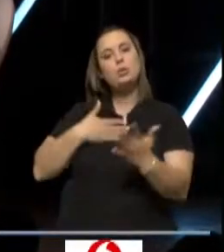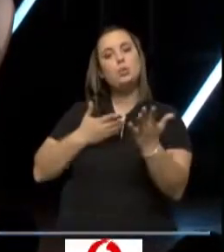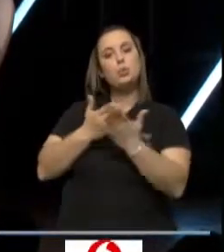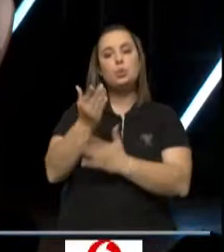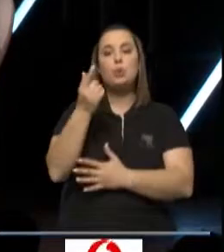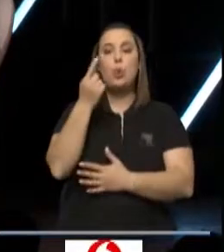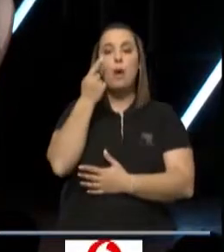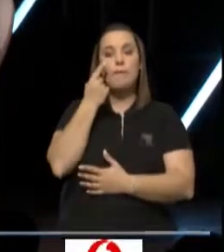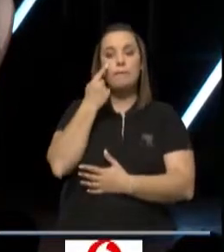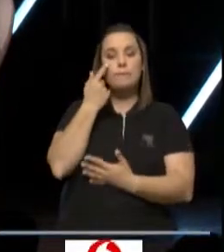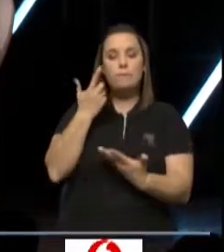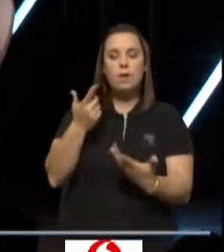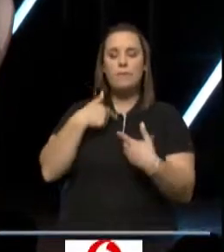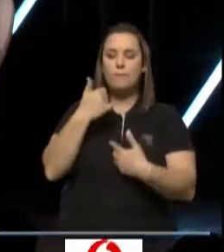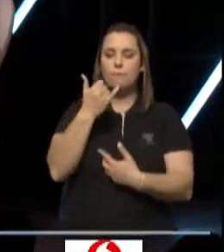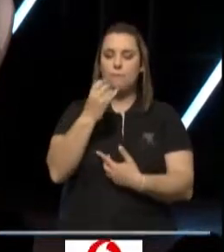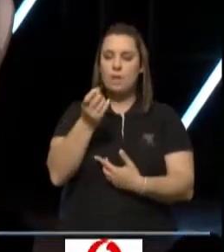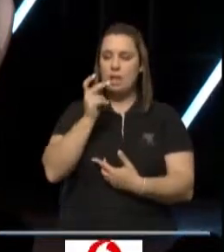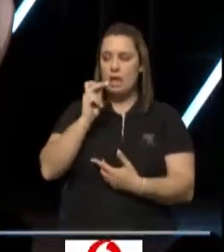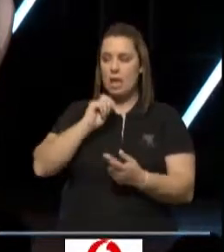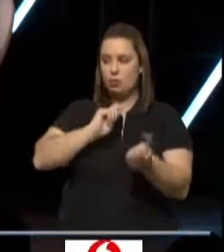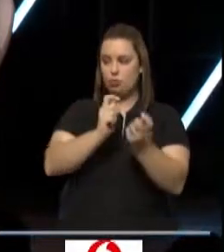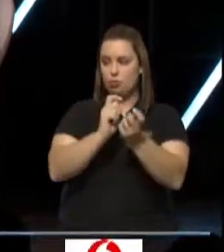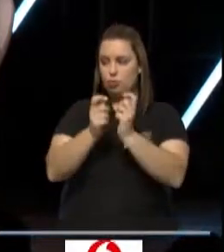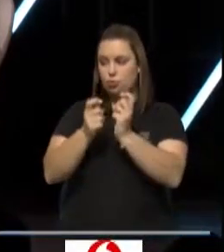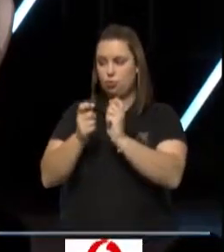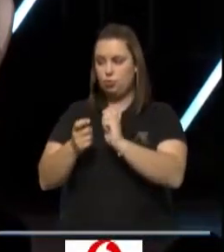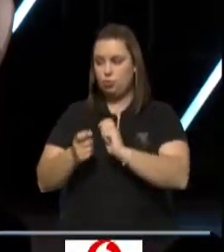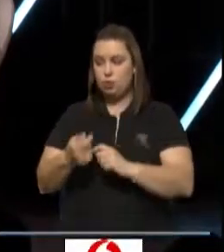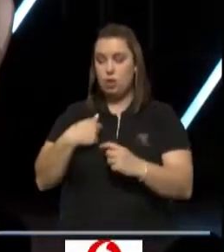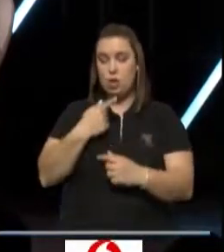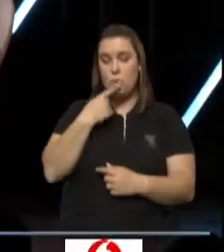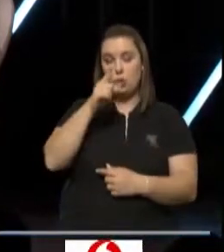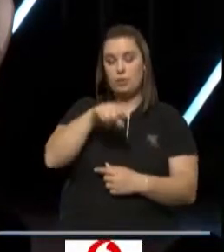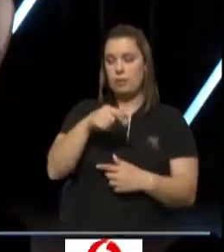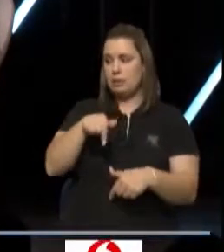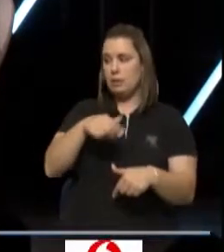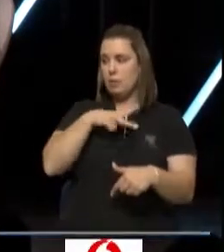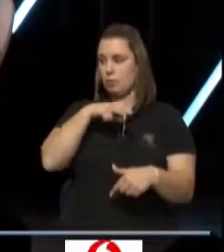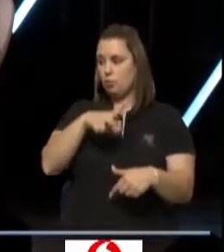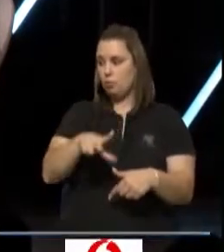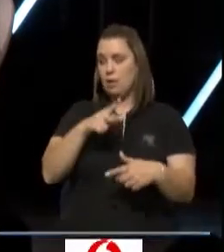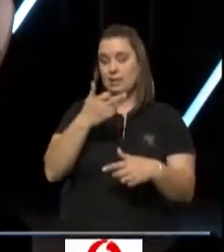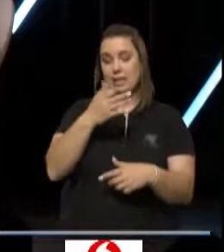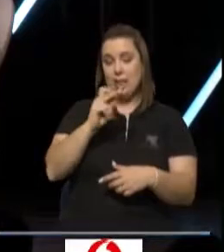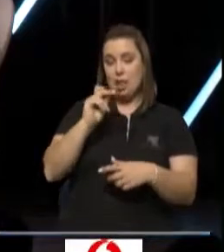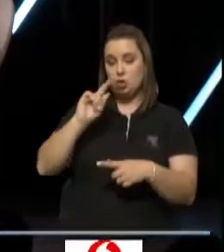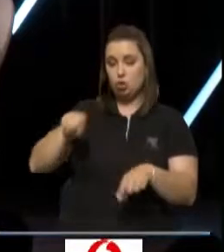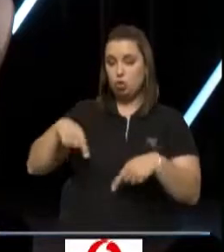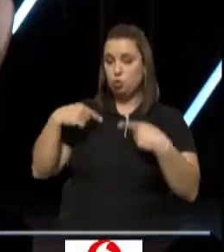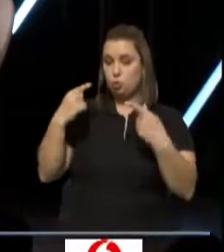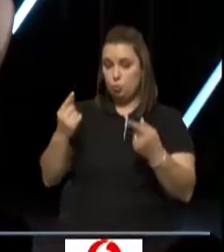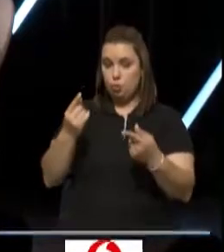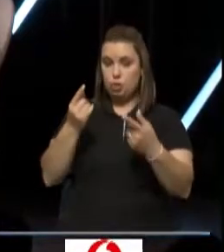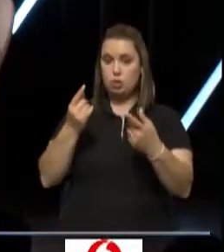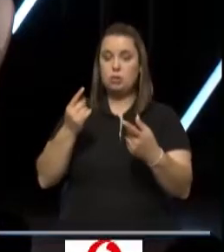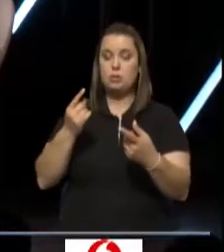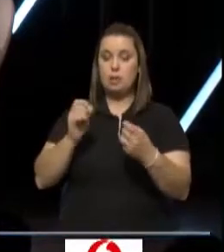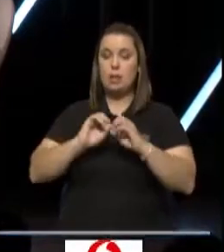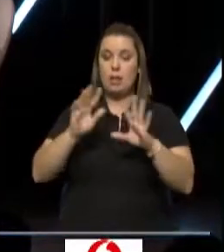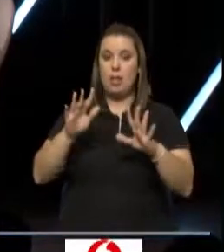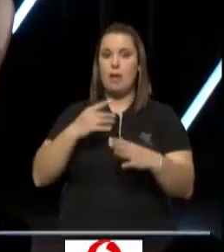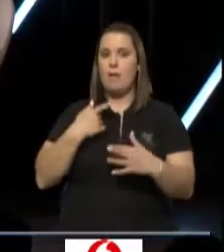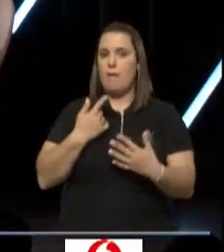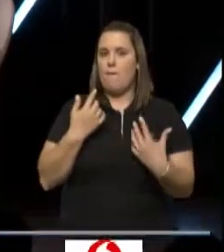it continues to be a very lively sector. 20 years of various transformations. I'm back to Portugal after 5 years,